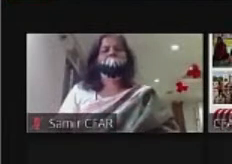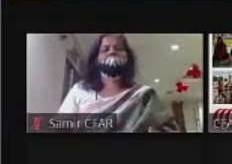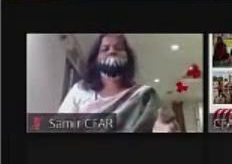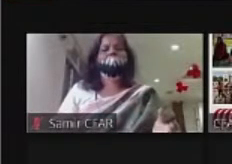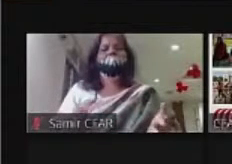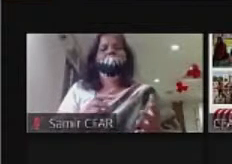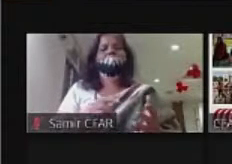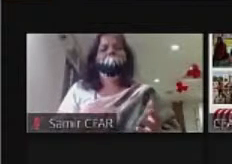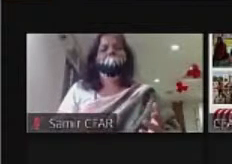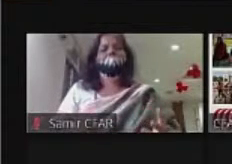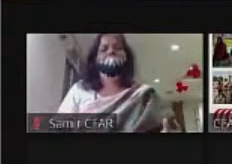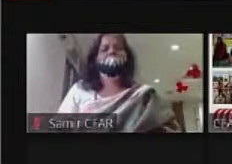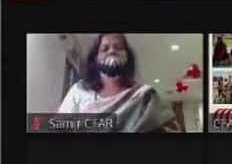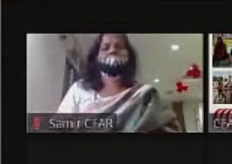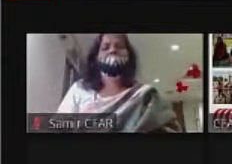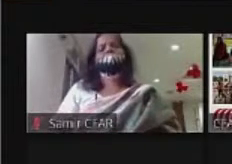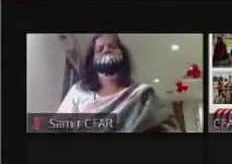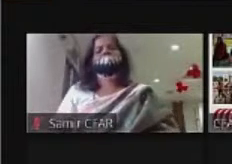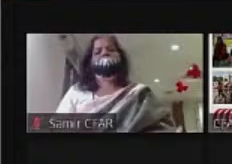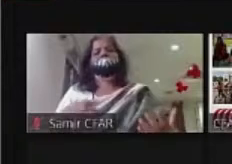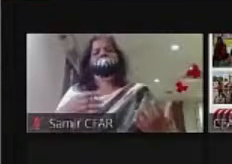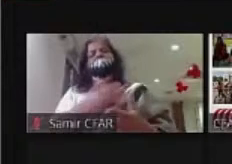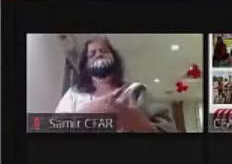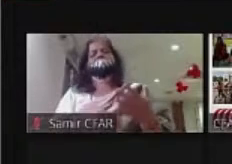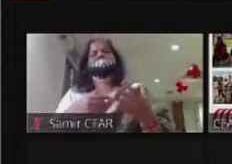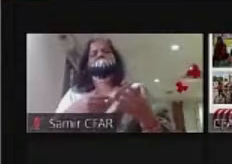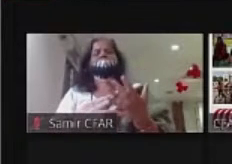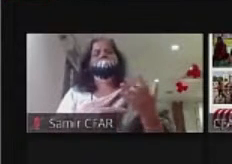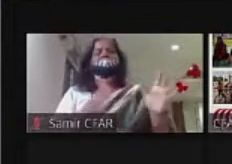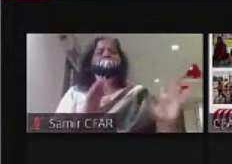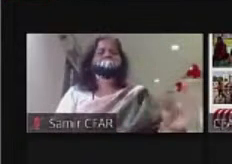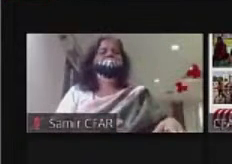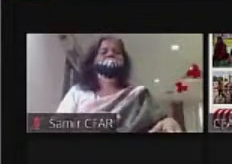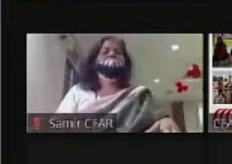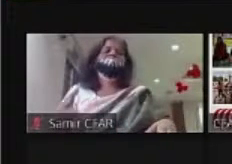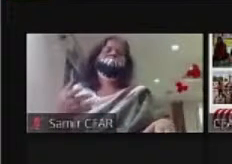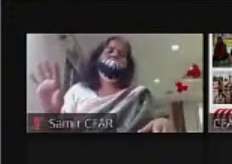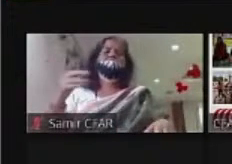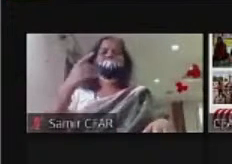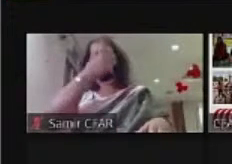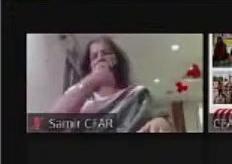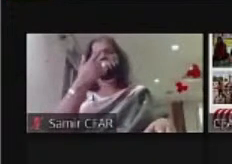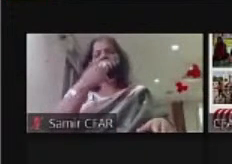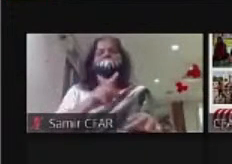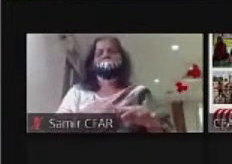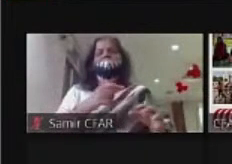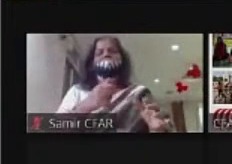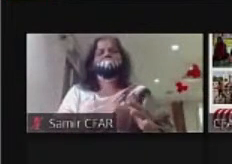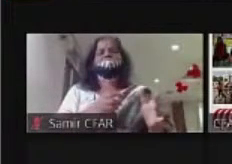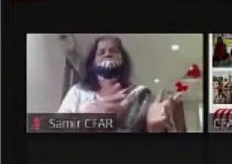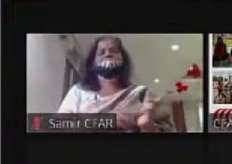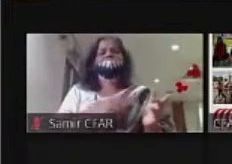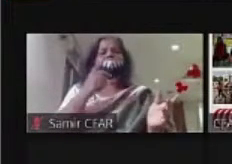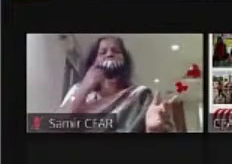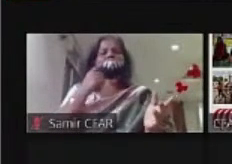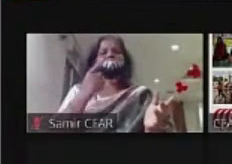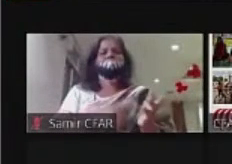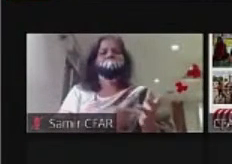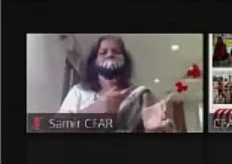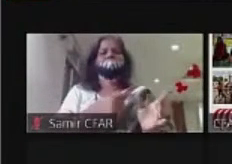any person with disability needs skill training, then our scheme